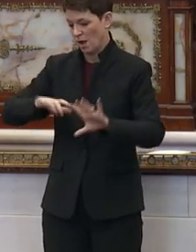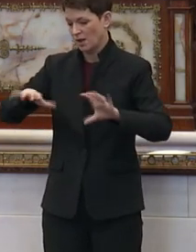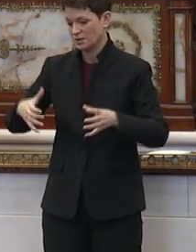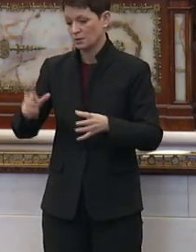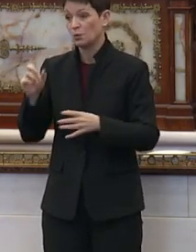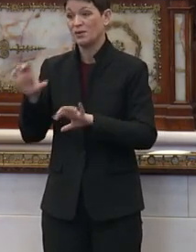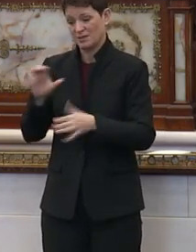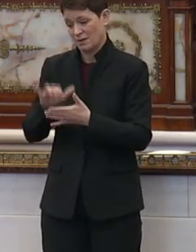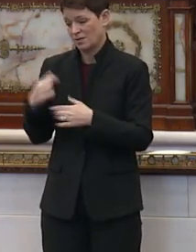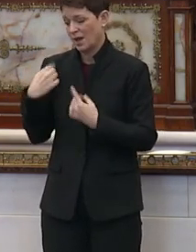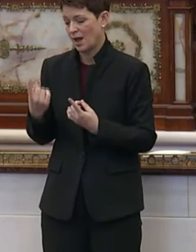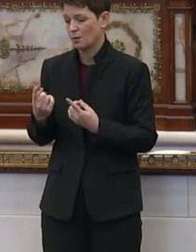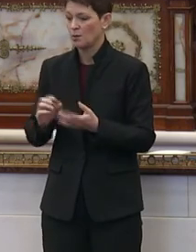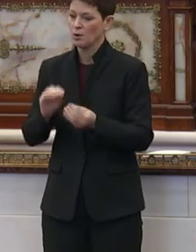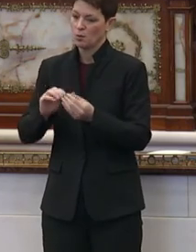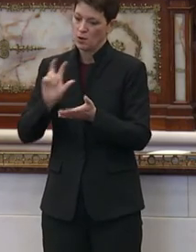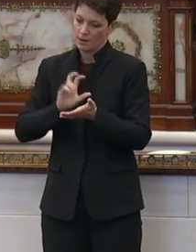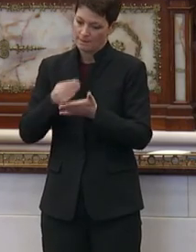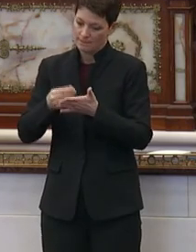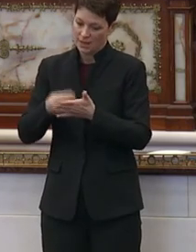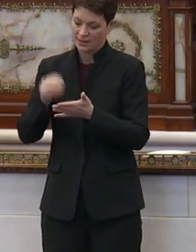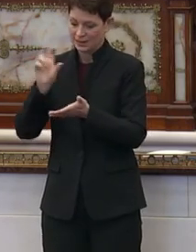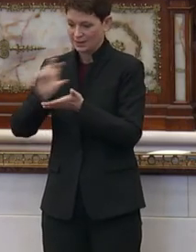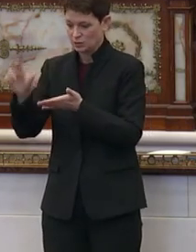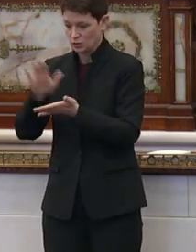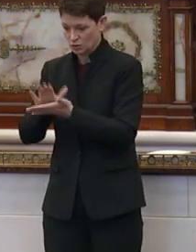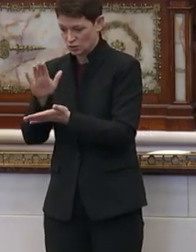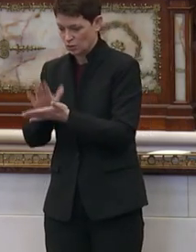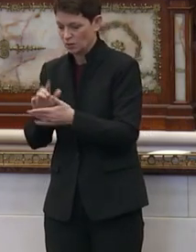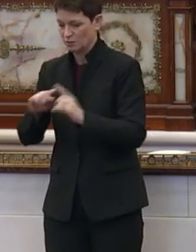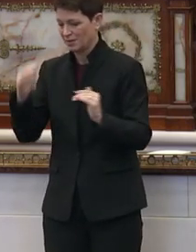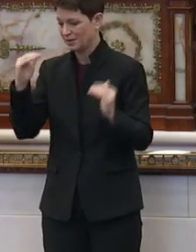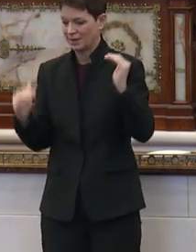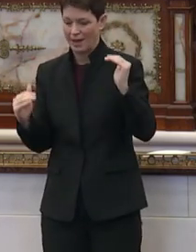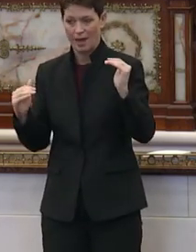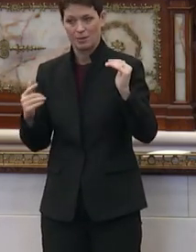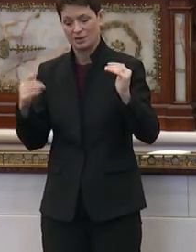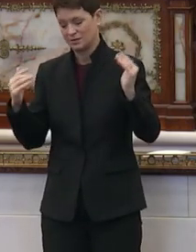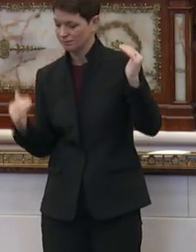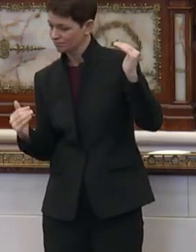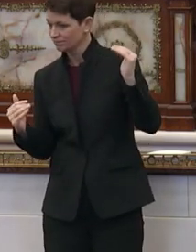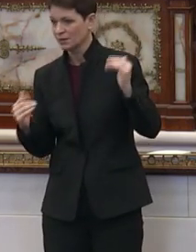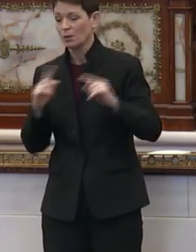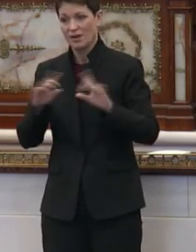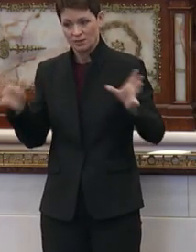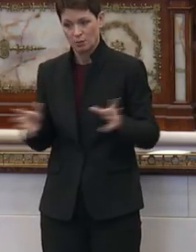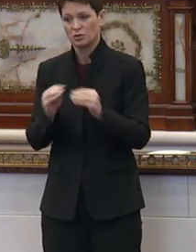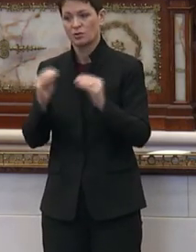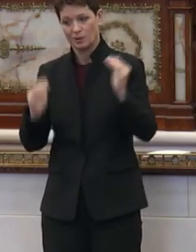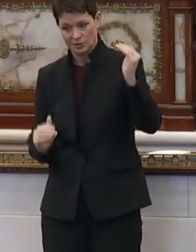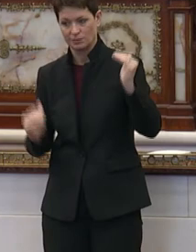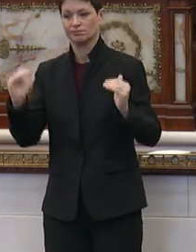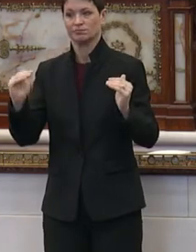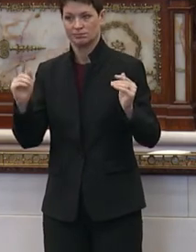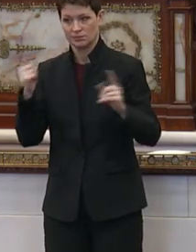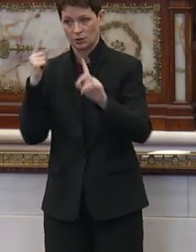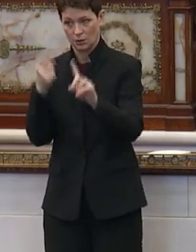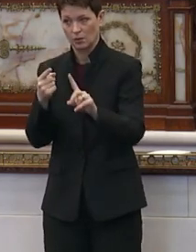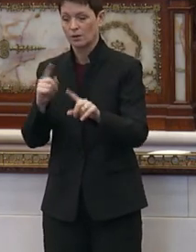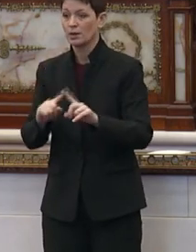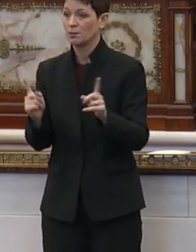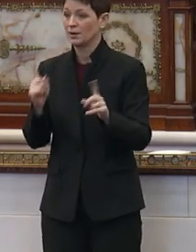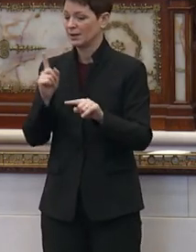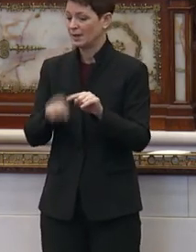we've done that. I think we put more money towards our schools, but the gap is significant and we've got to push for more. And that should